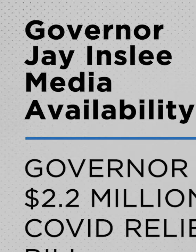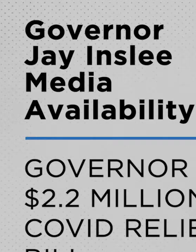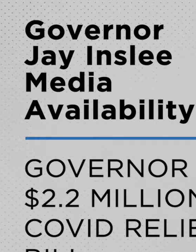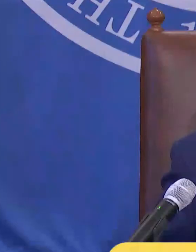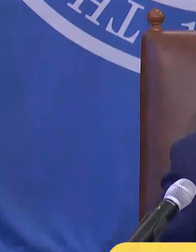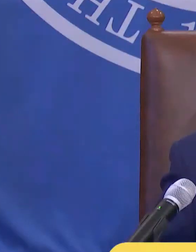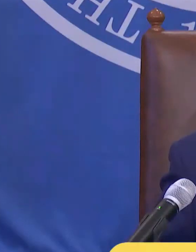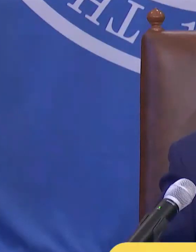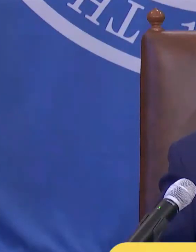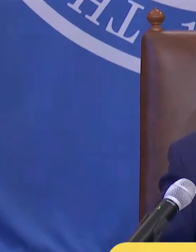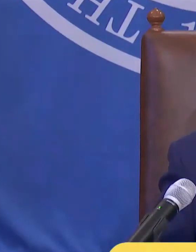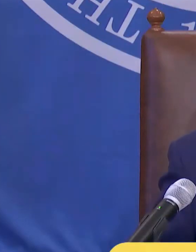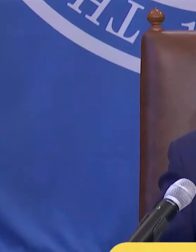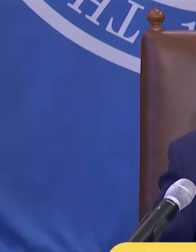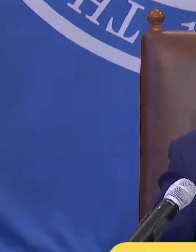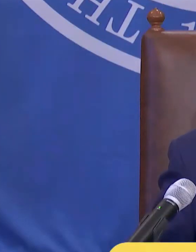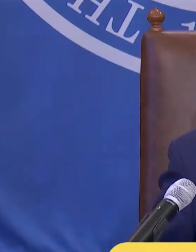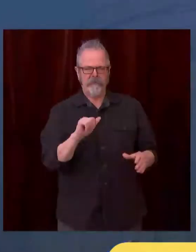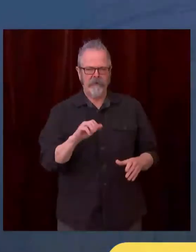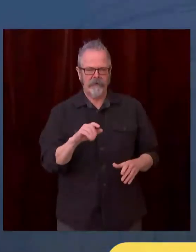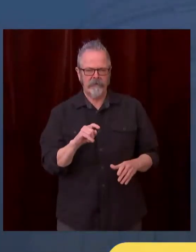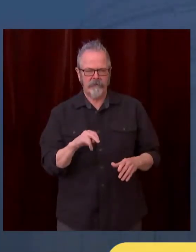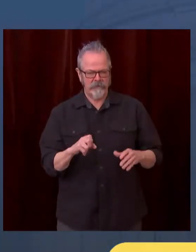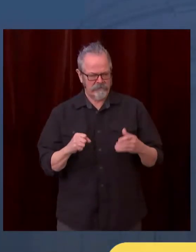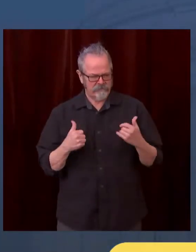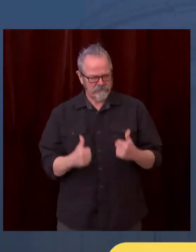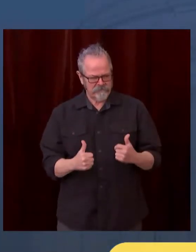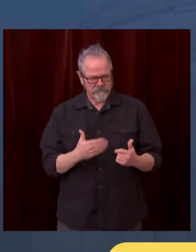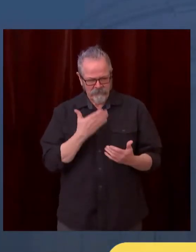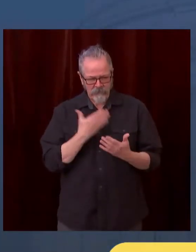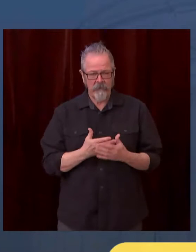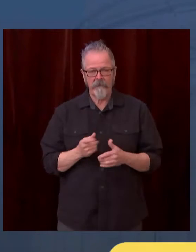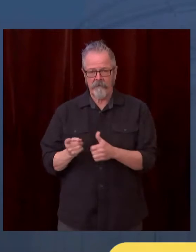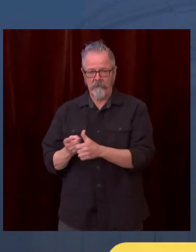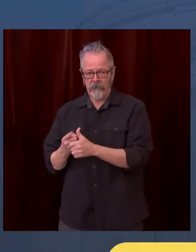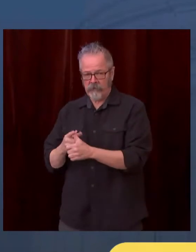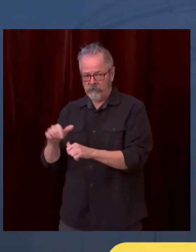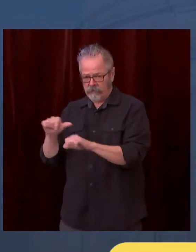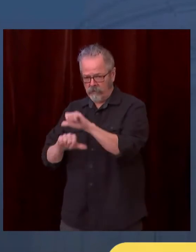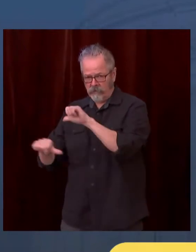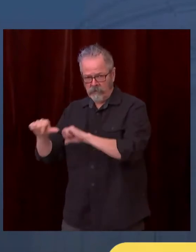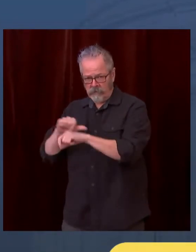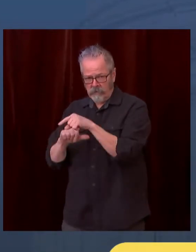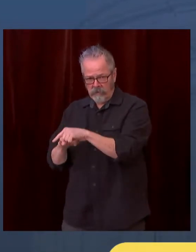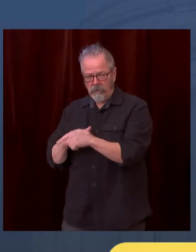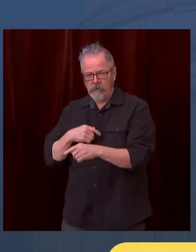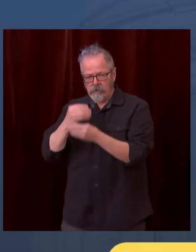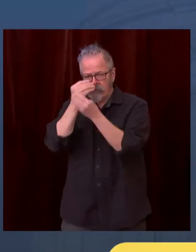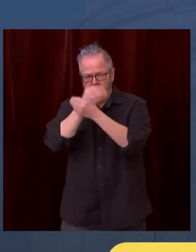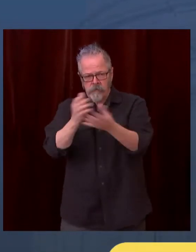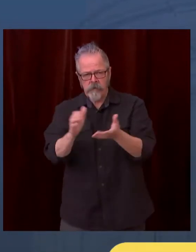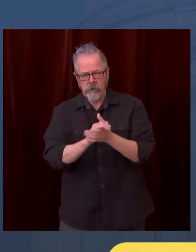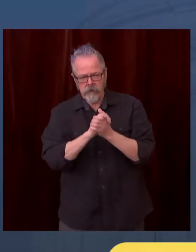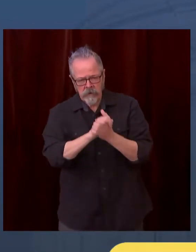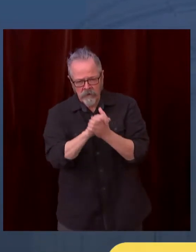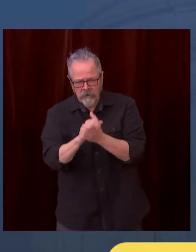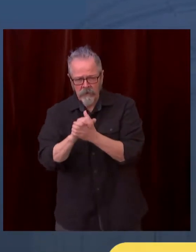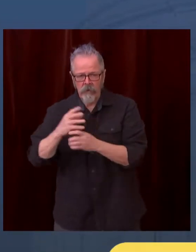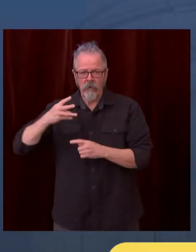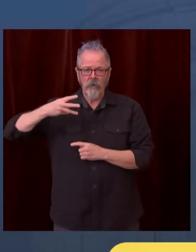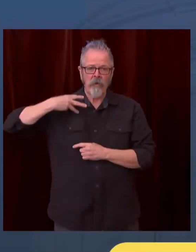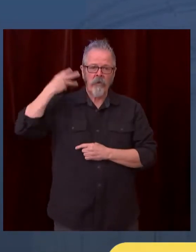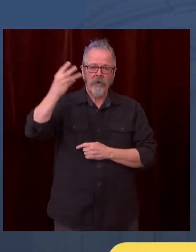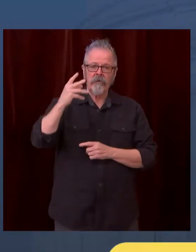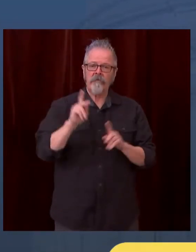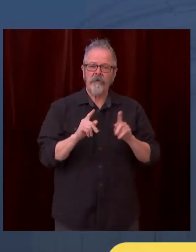Washington. First, on the science front, we want to congratulate the brilliant Washingtonians who have helped our mission to